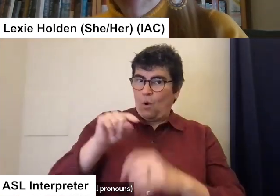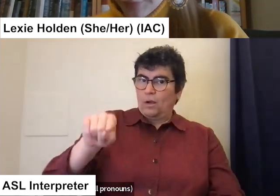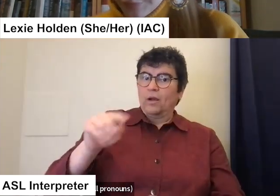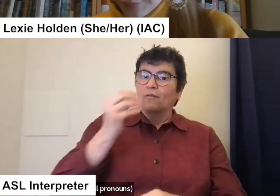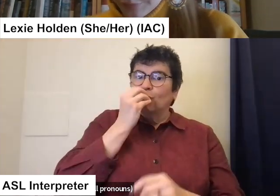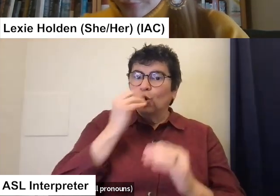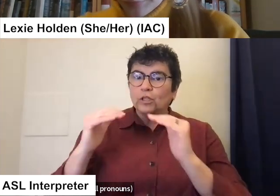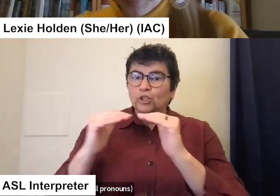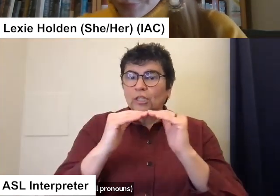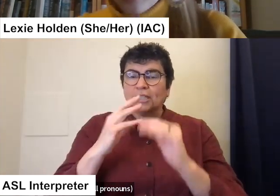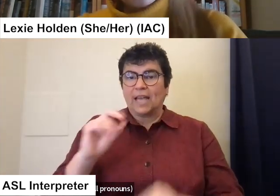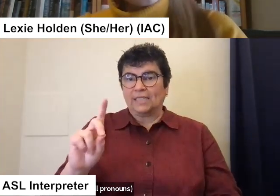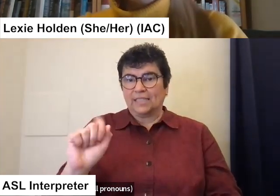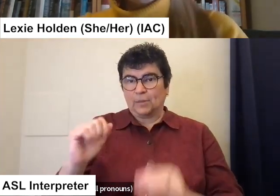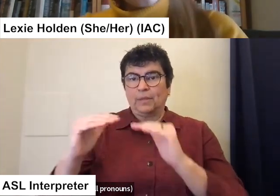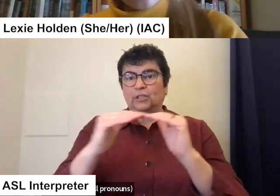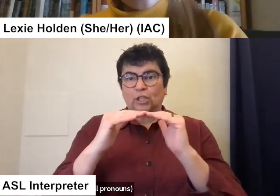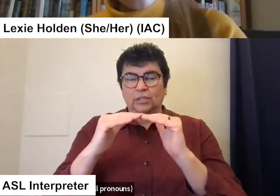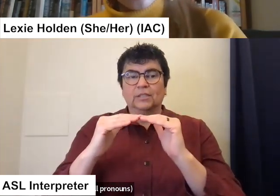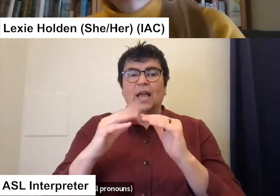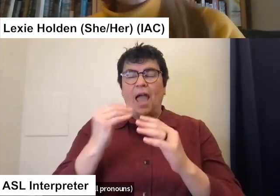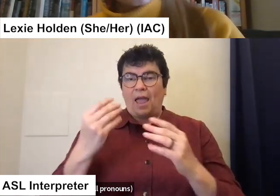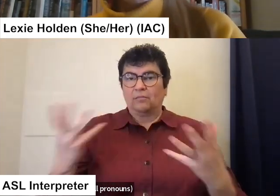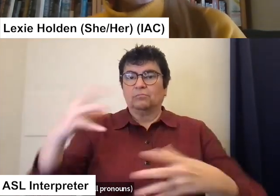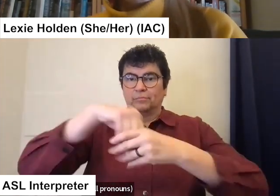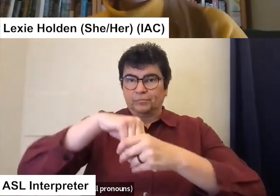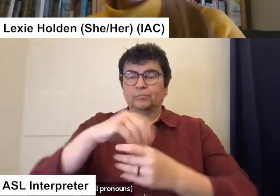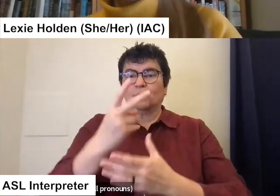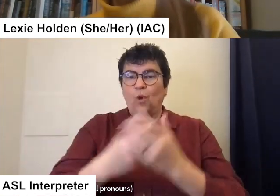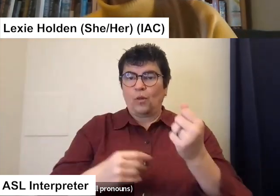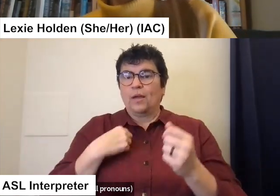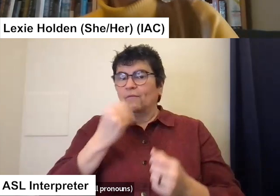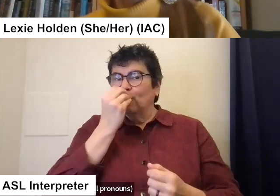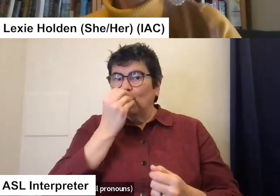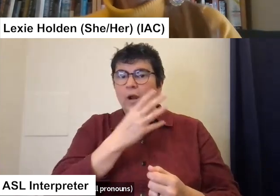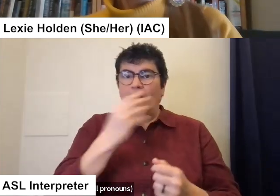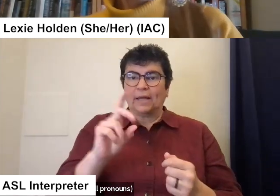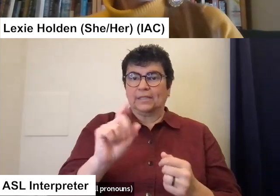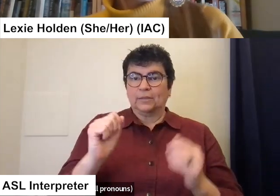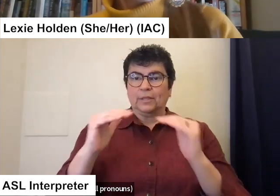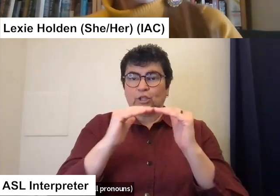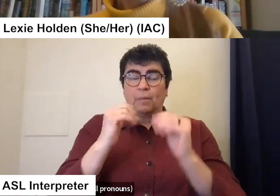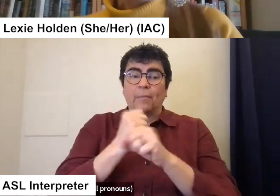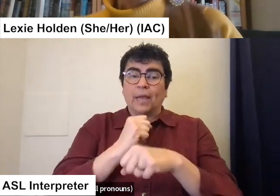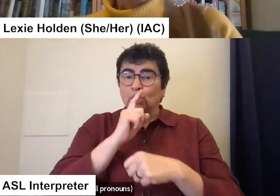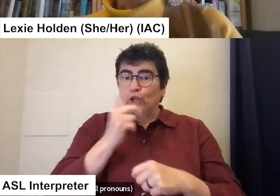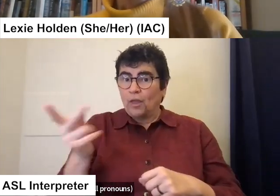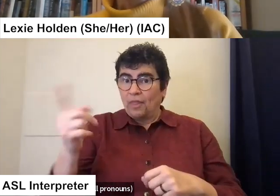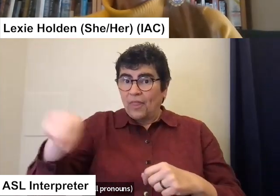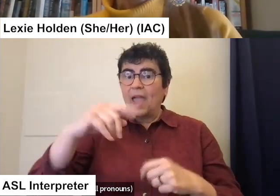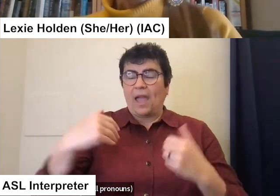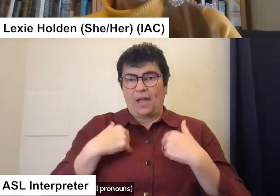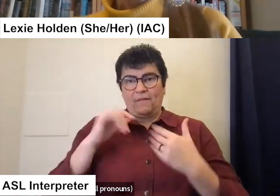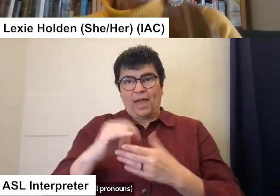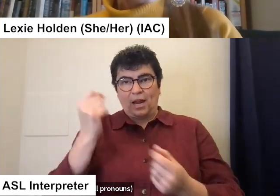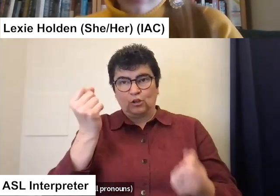food justice and disability justice, and the intersection of food and disability justice, and making sure that they have that